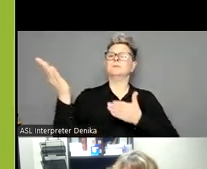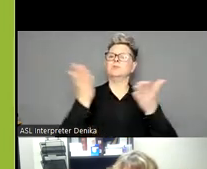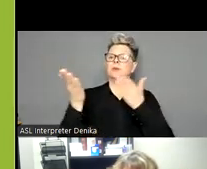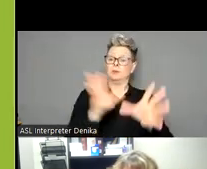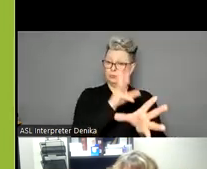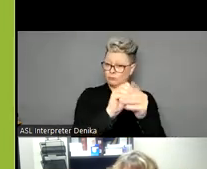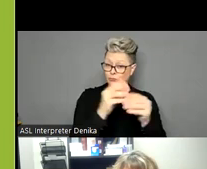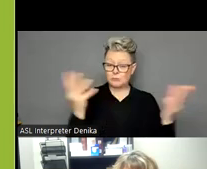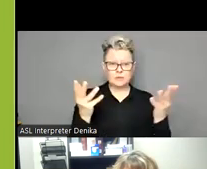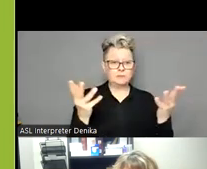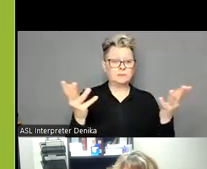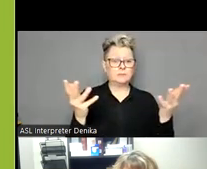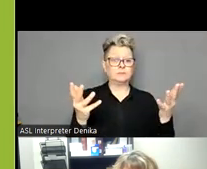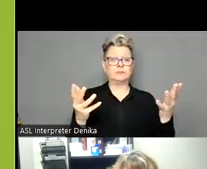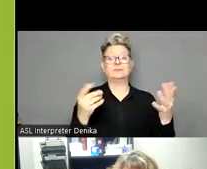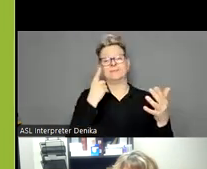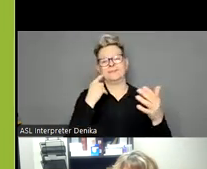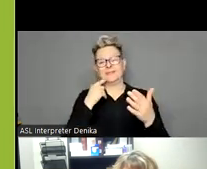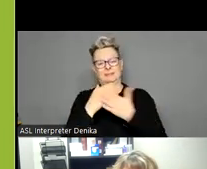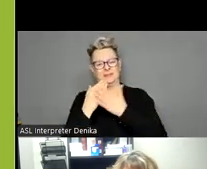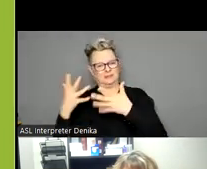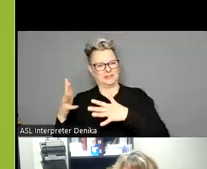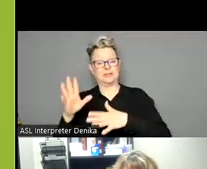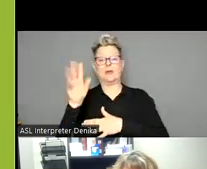include what I just mentioned. We also have my